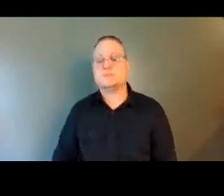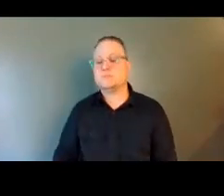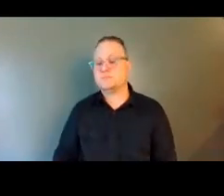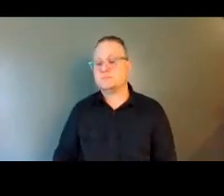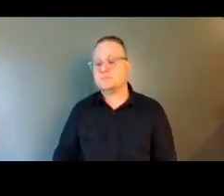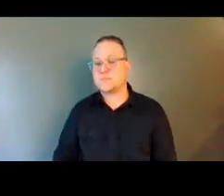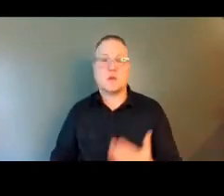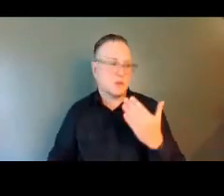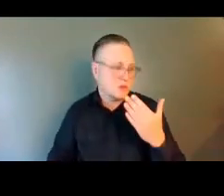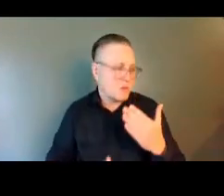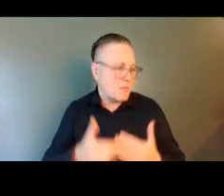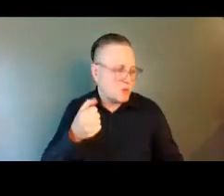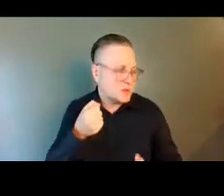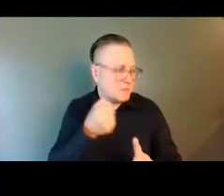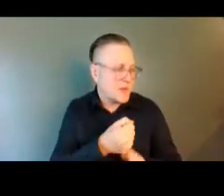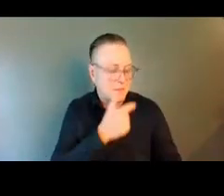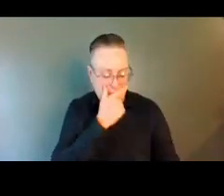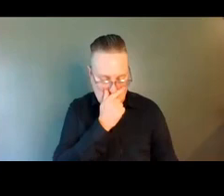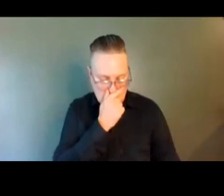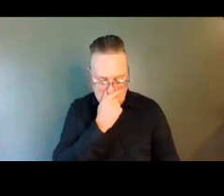So a very interesting question for me.